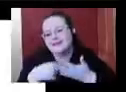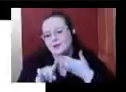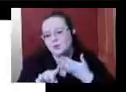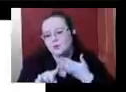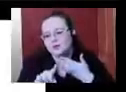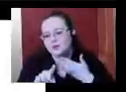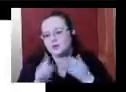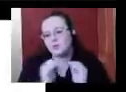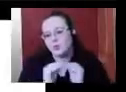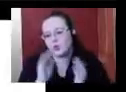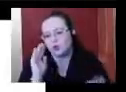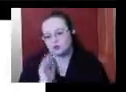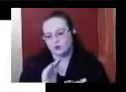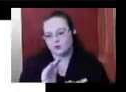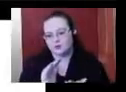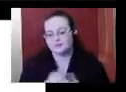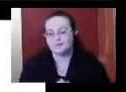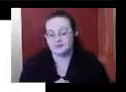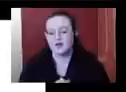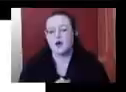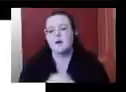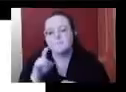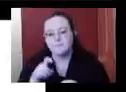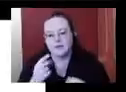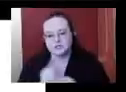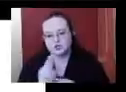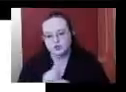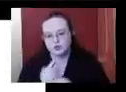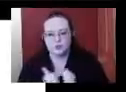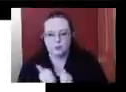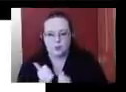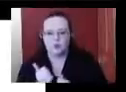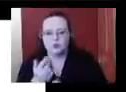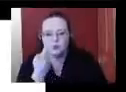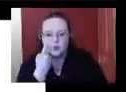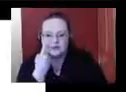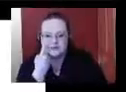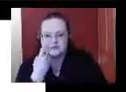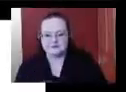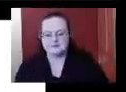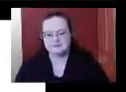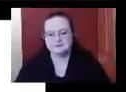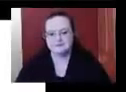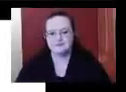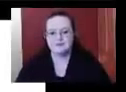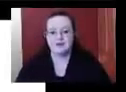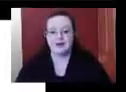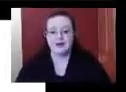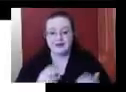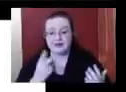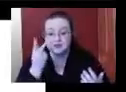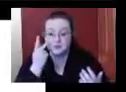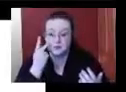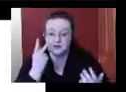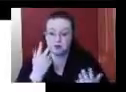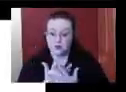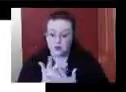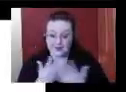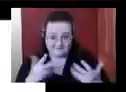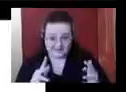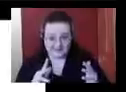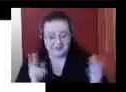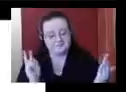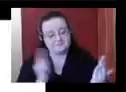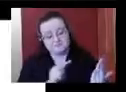students, and staff must use the most recent version of the screening tool. A green screen, as shown here, will indicate that the